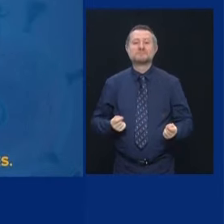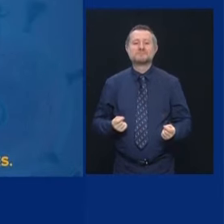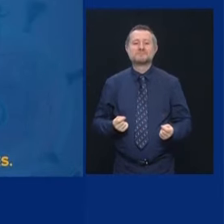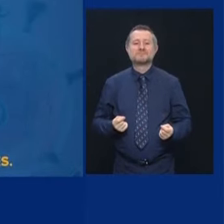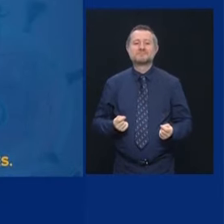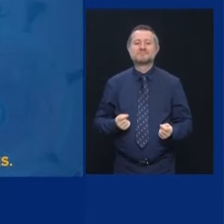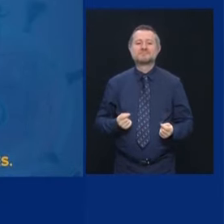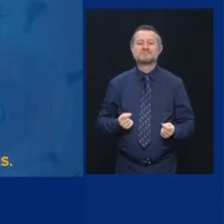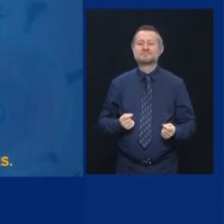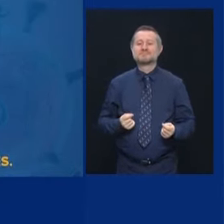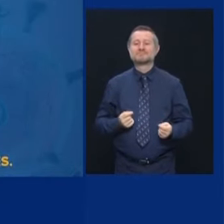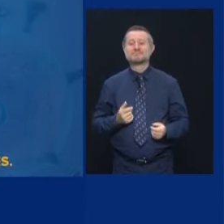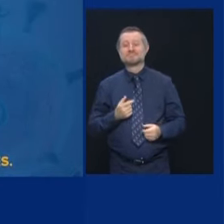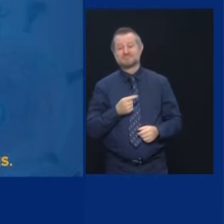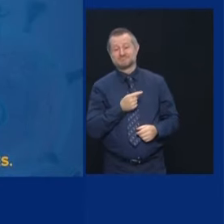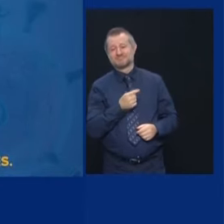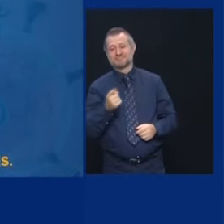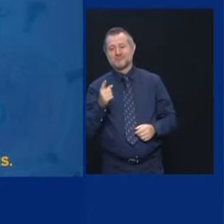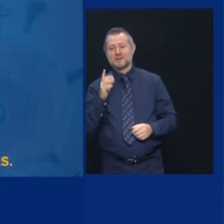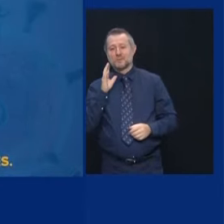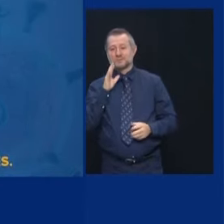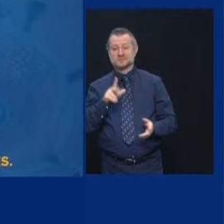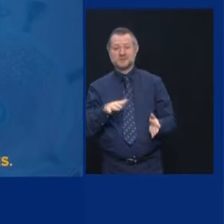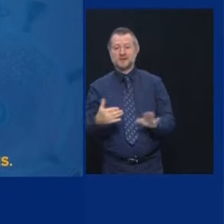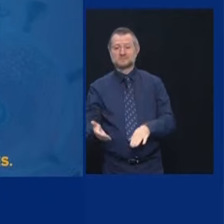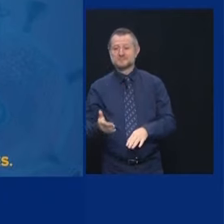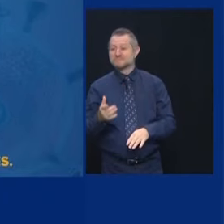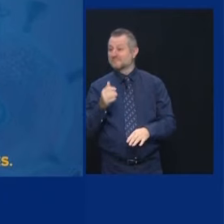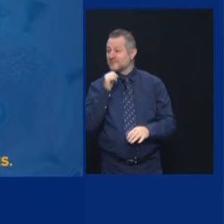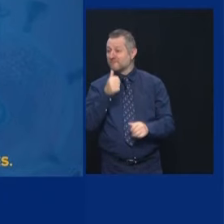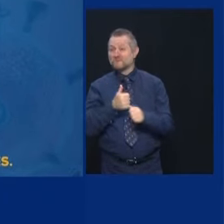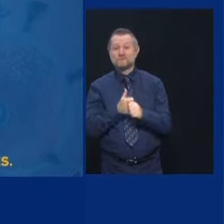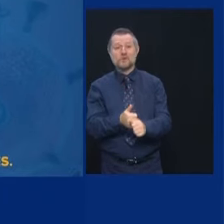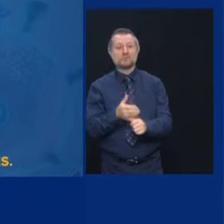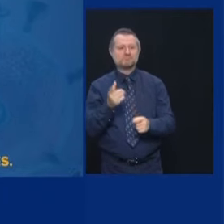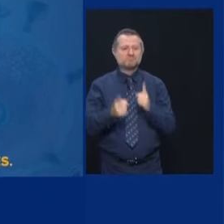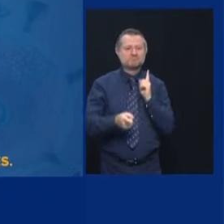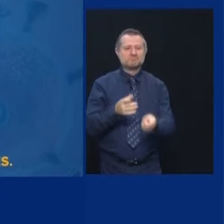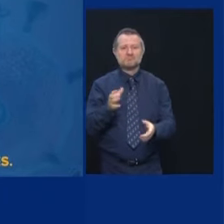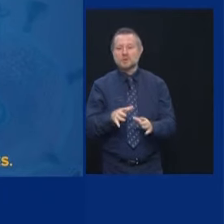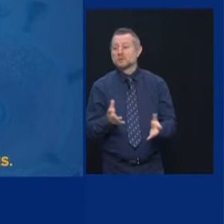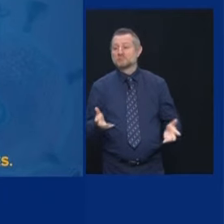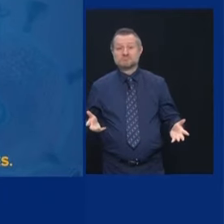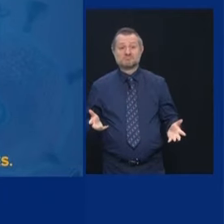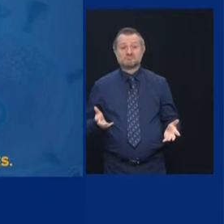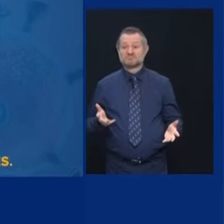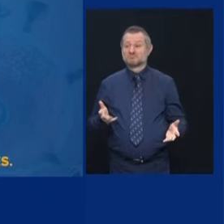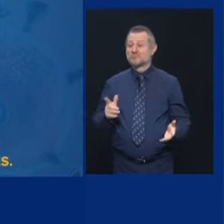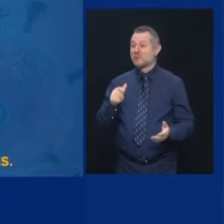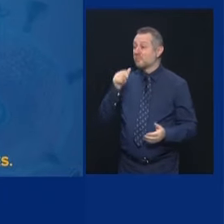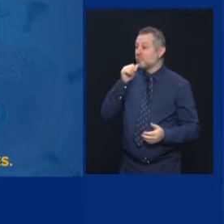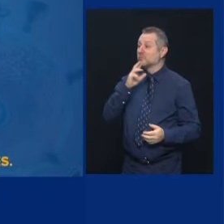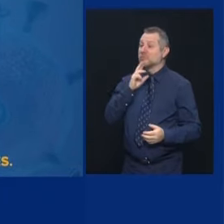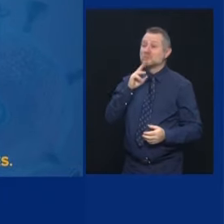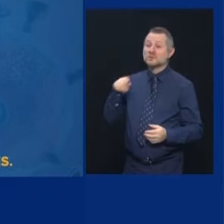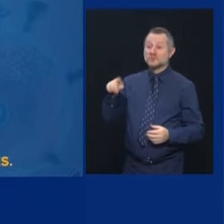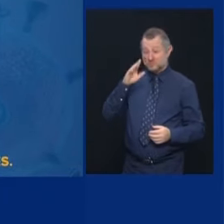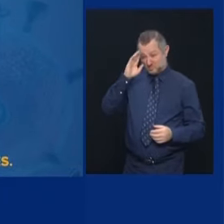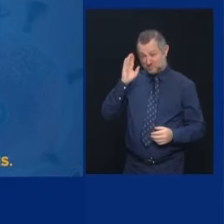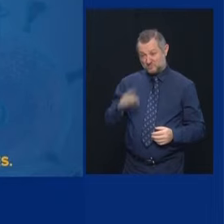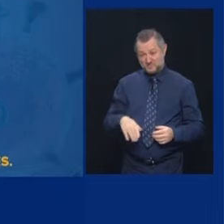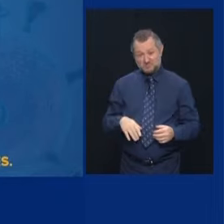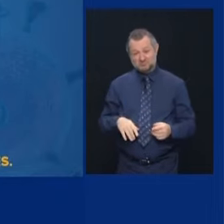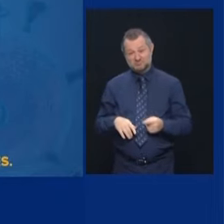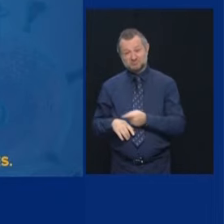you will see people die if we don't do more enforcement. I also understand that we have learned this